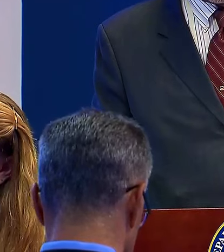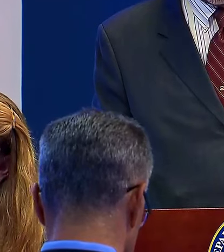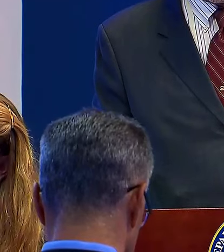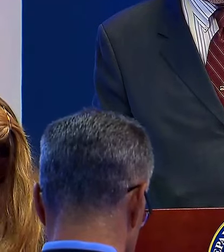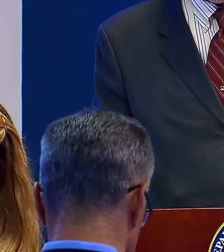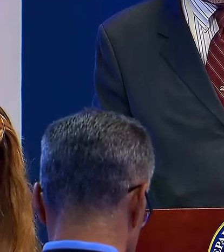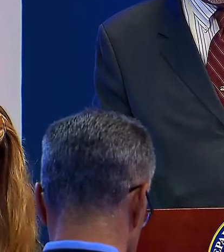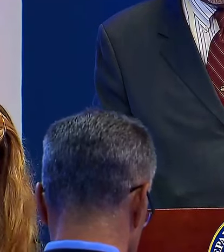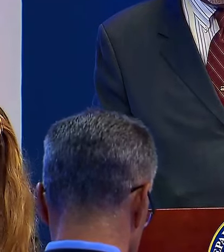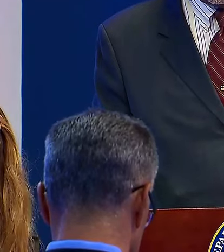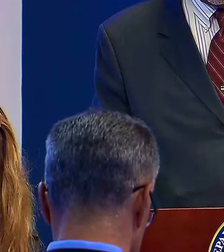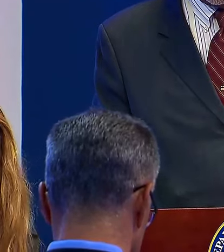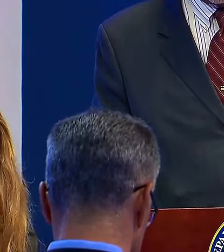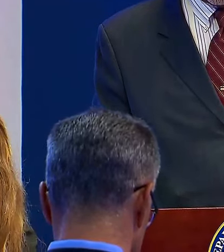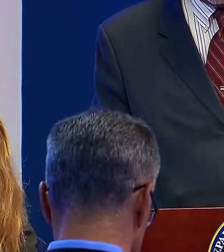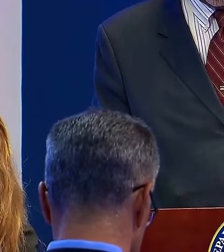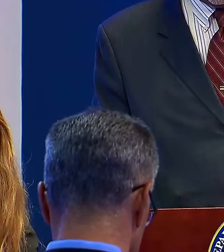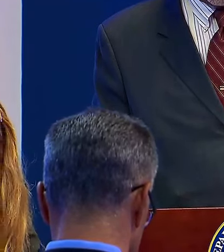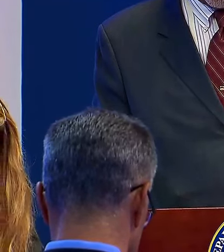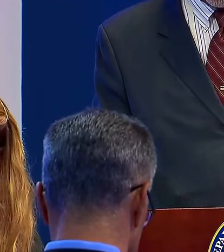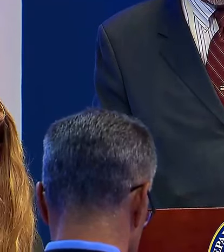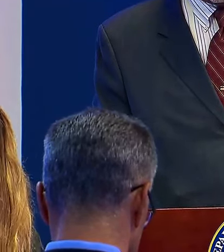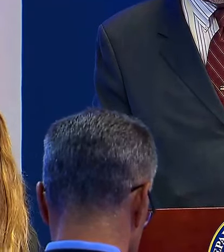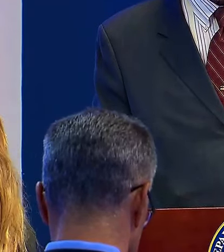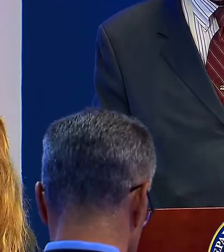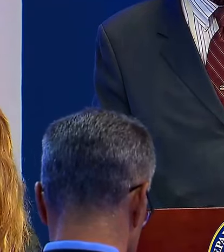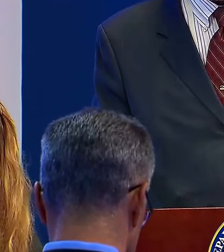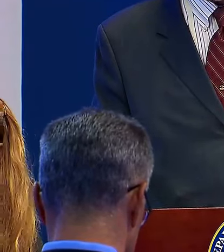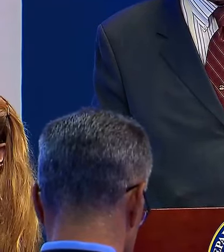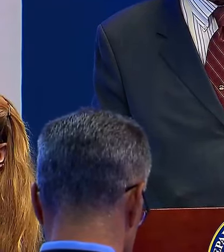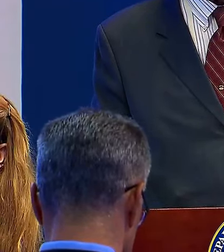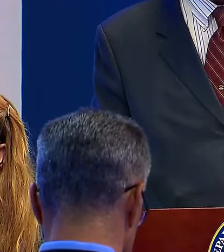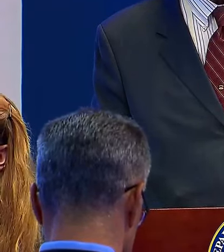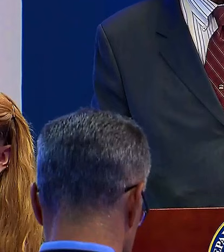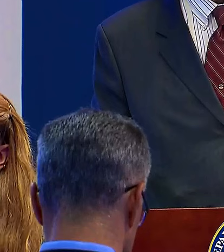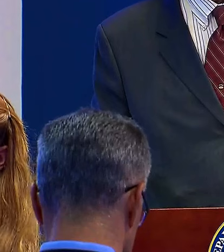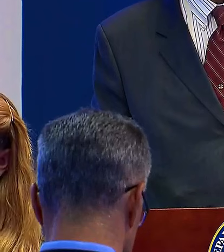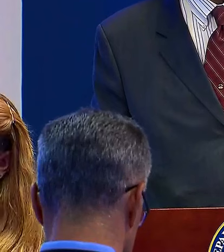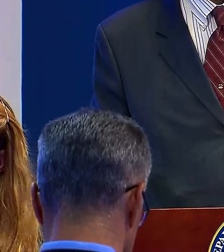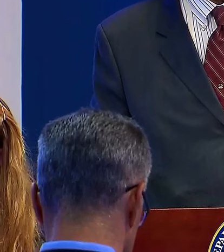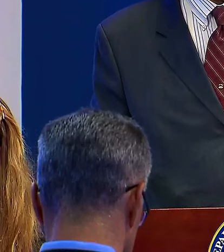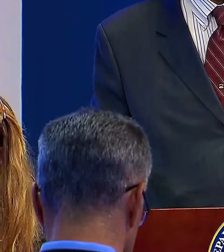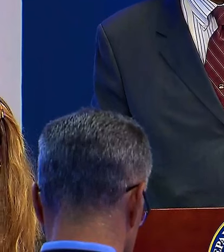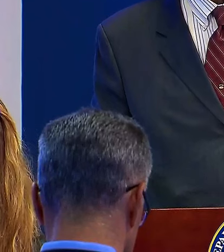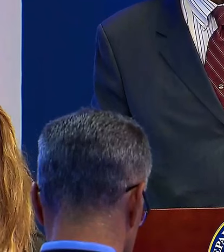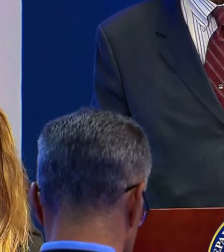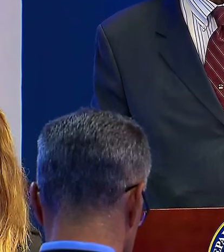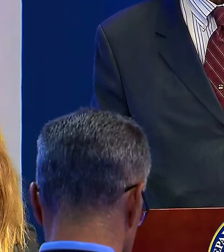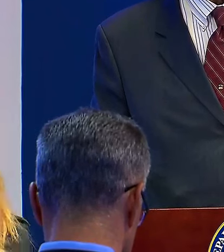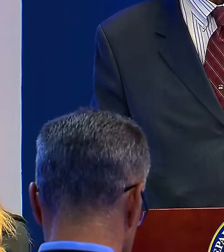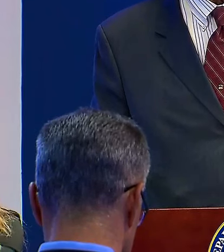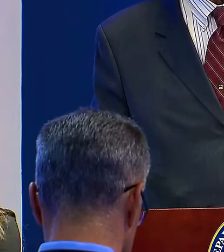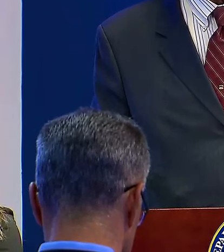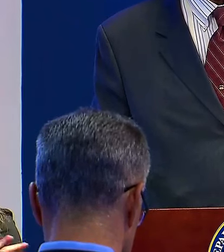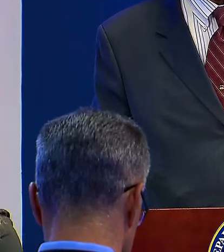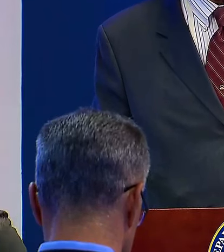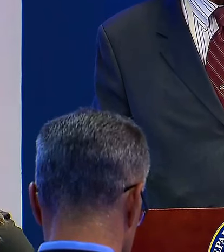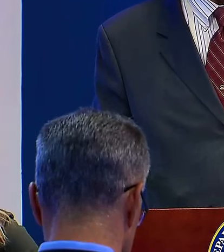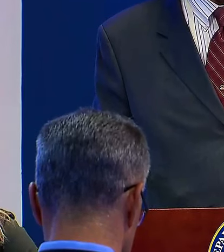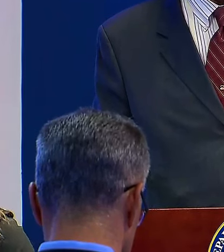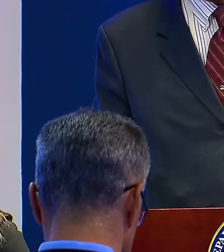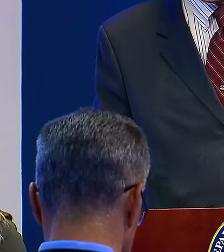our Redeemer. And we pray your blessings upon the recipients and those who